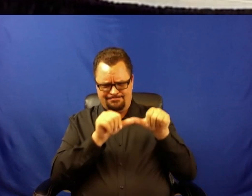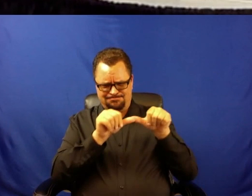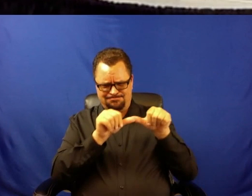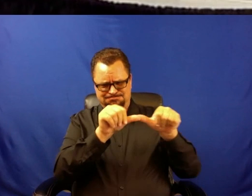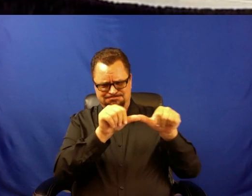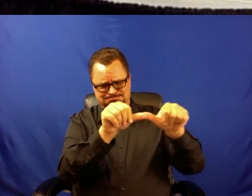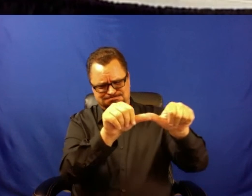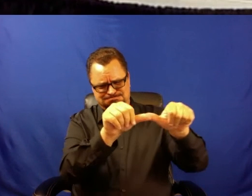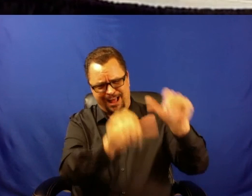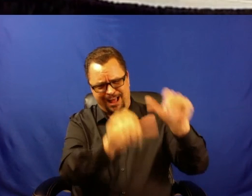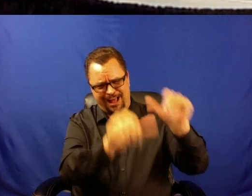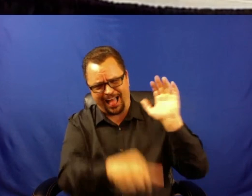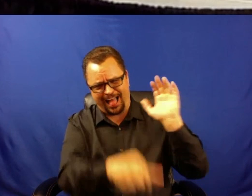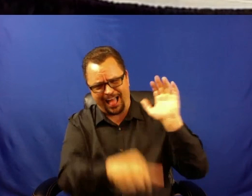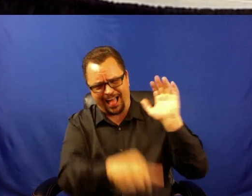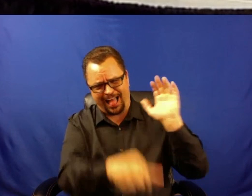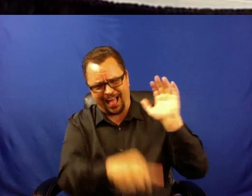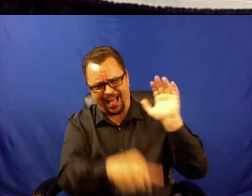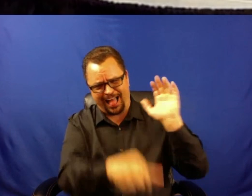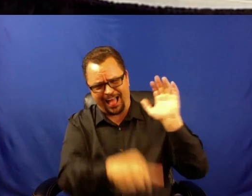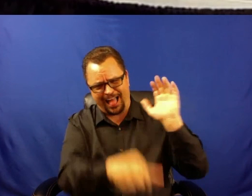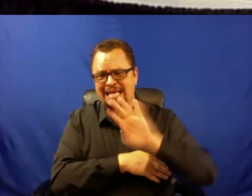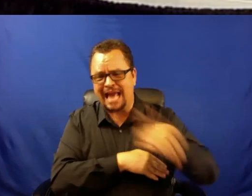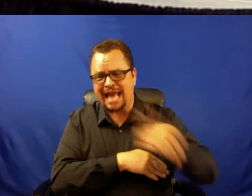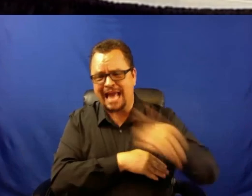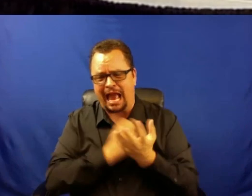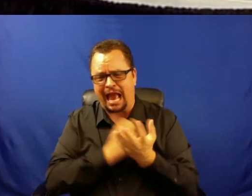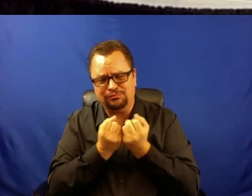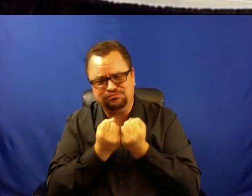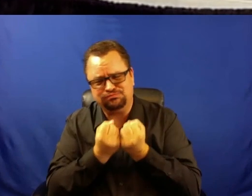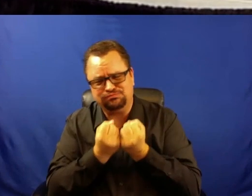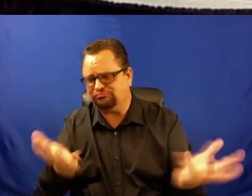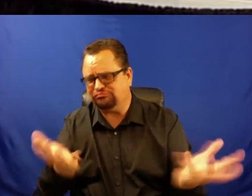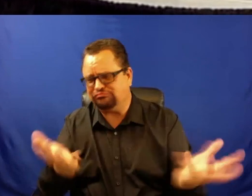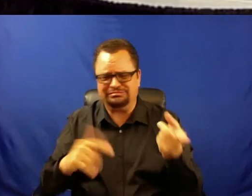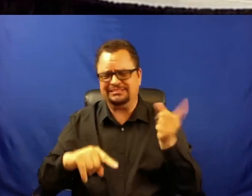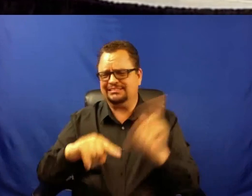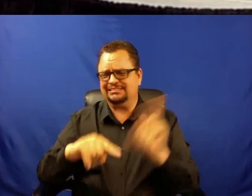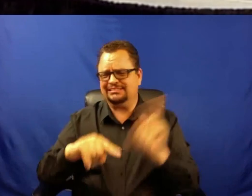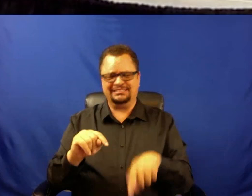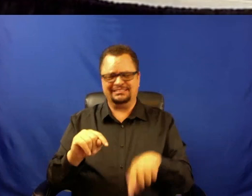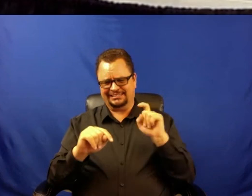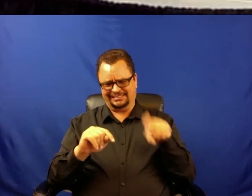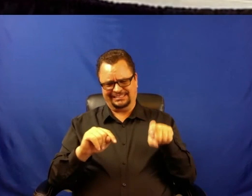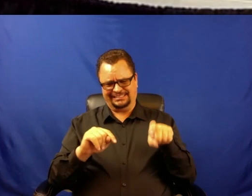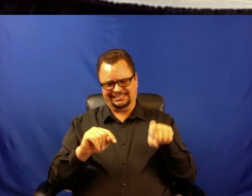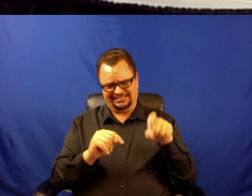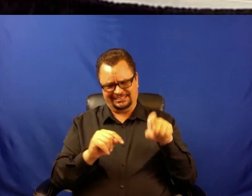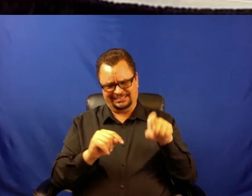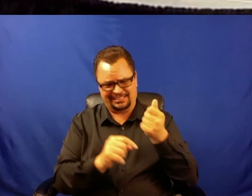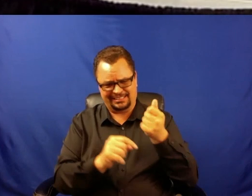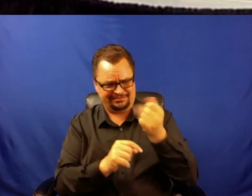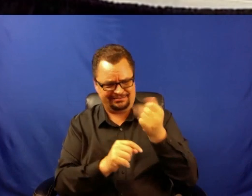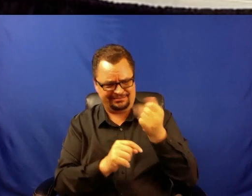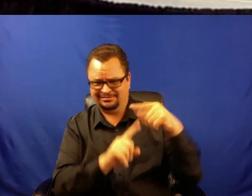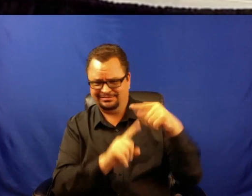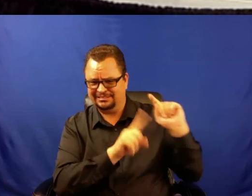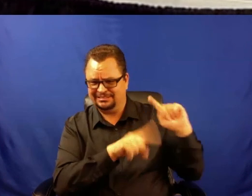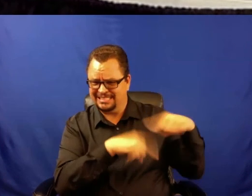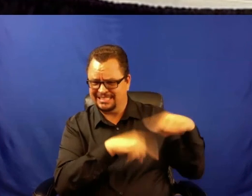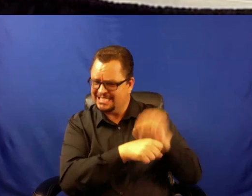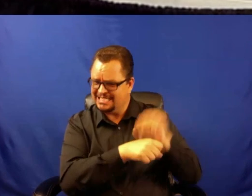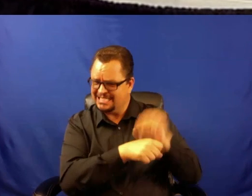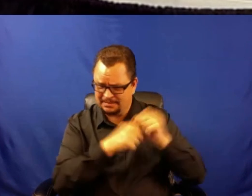it's we all have hope that things are going to get better. And we've presented today the stepped up